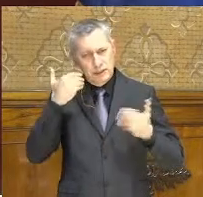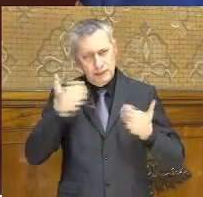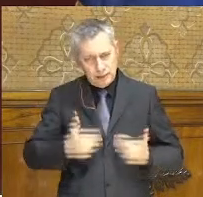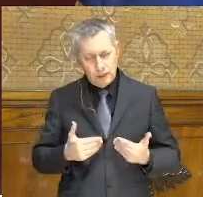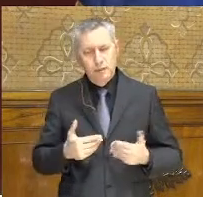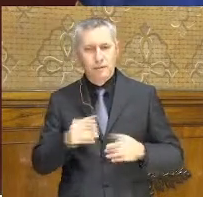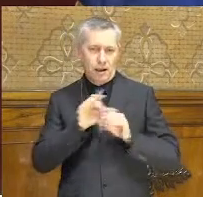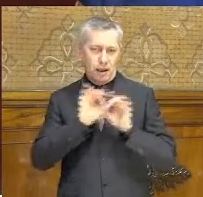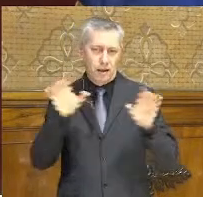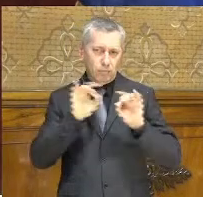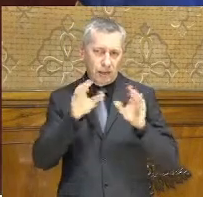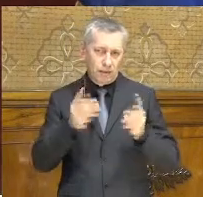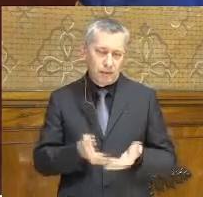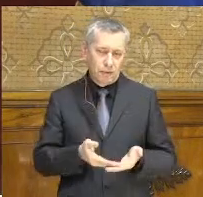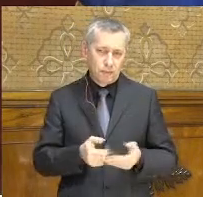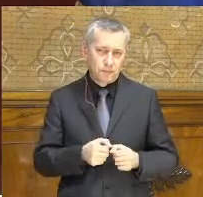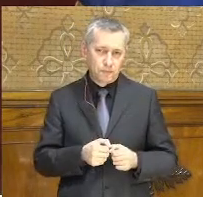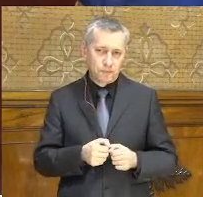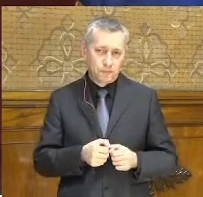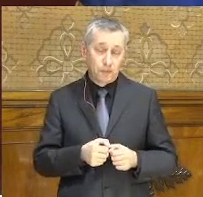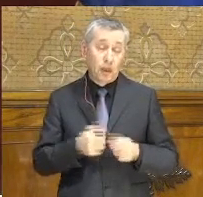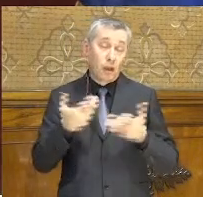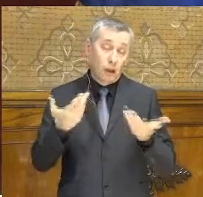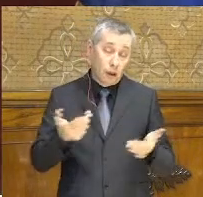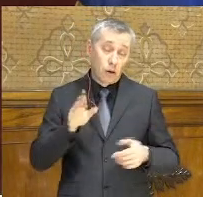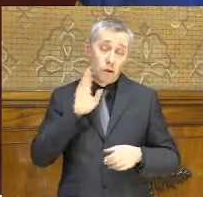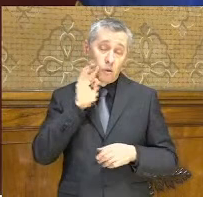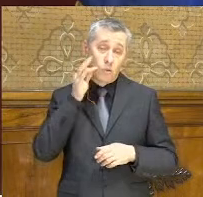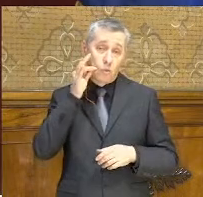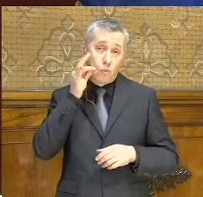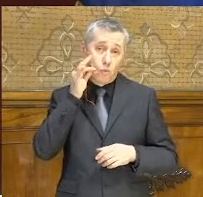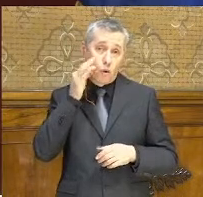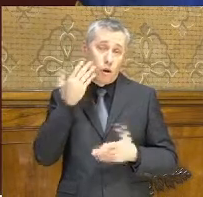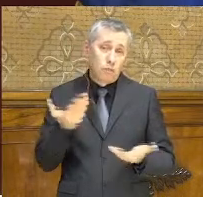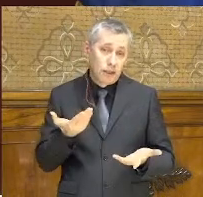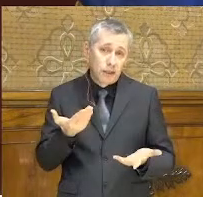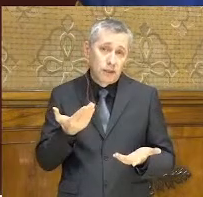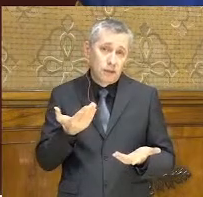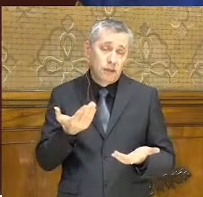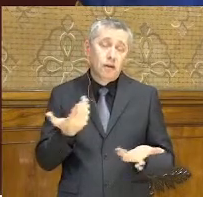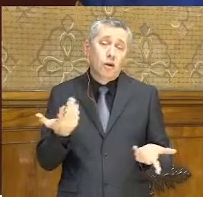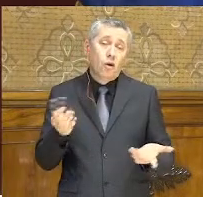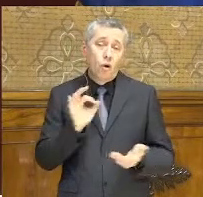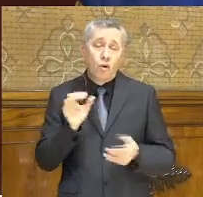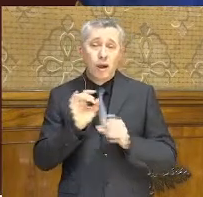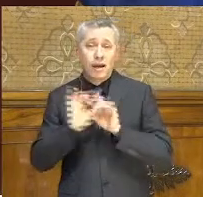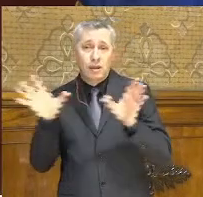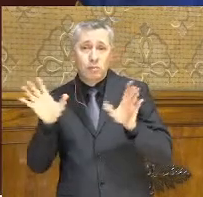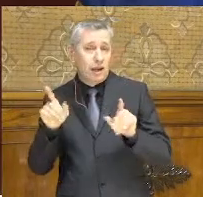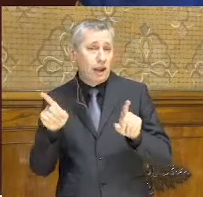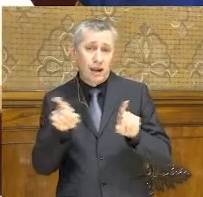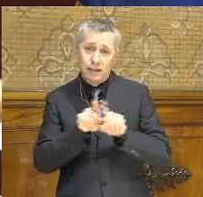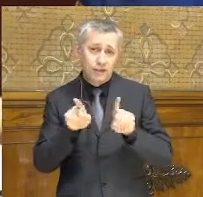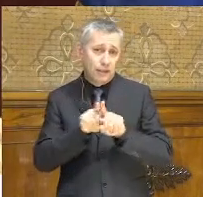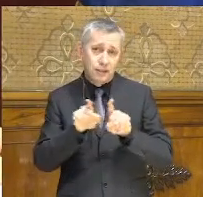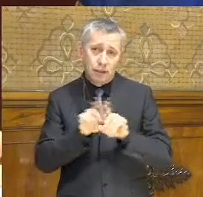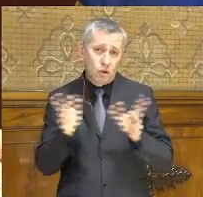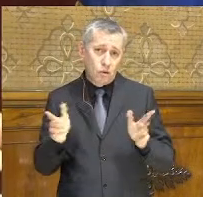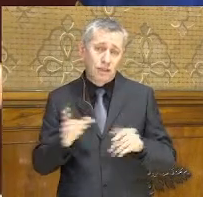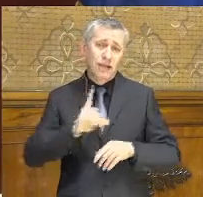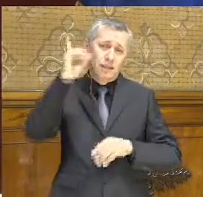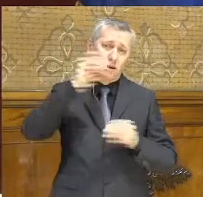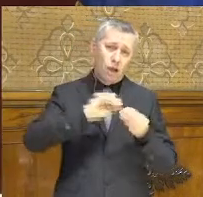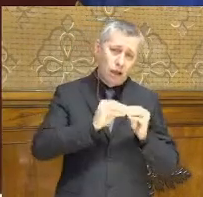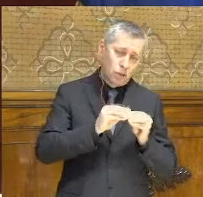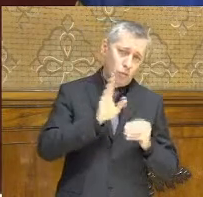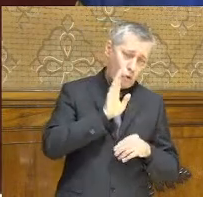To be human and to be free is one and the same, Arendt continues. God created man and woman in